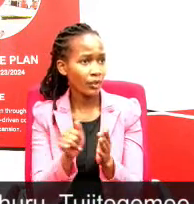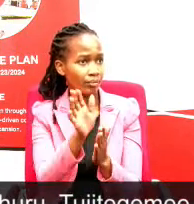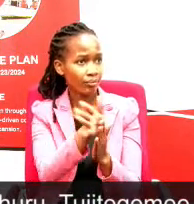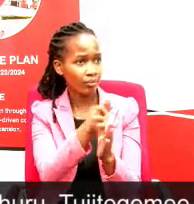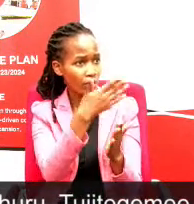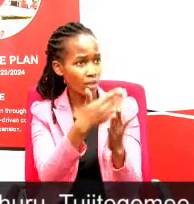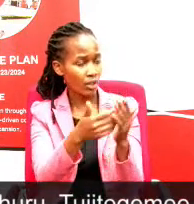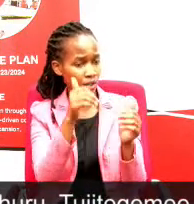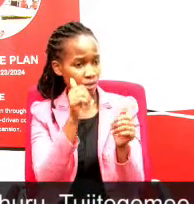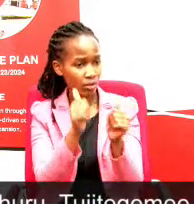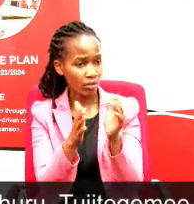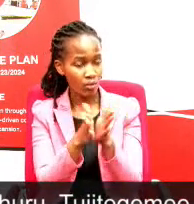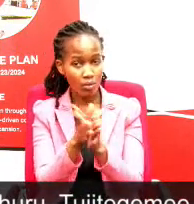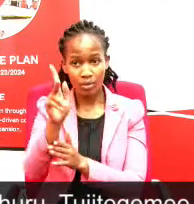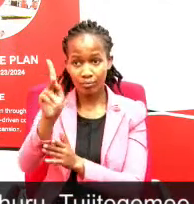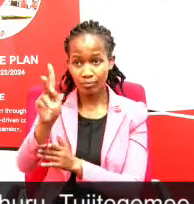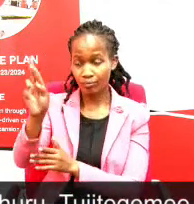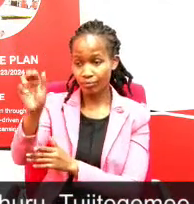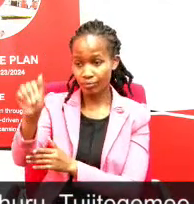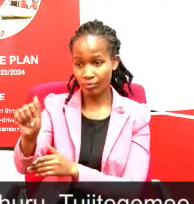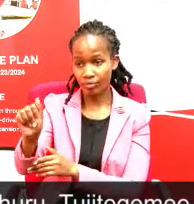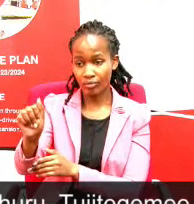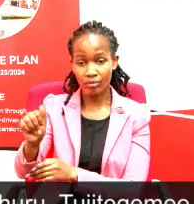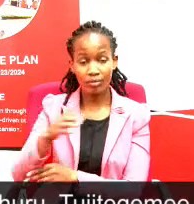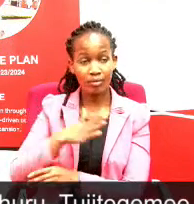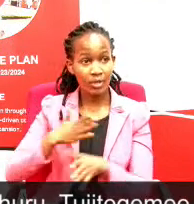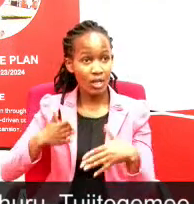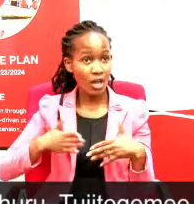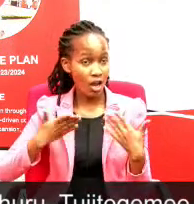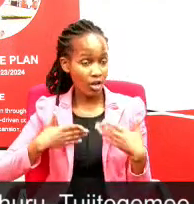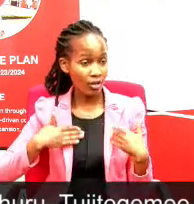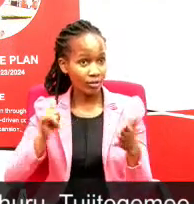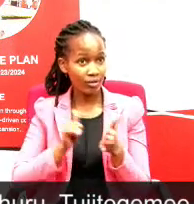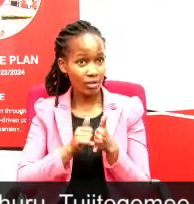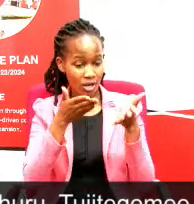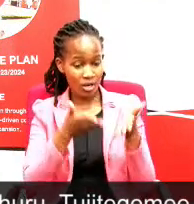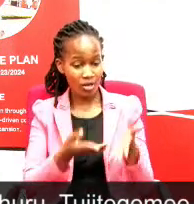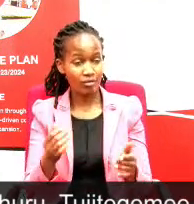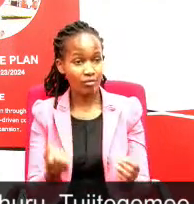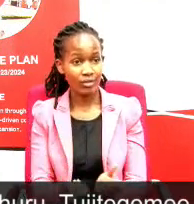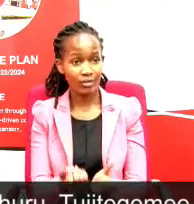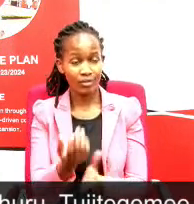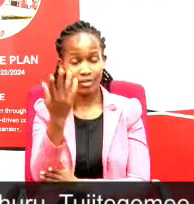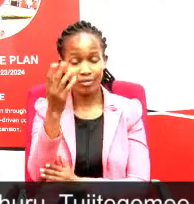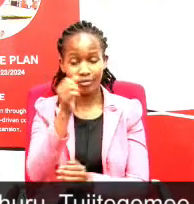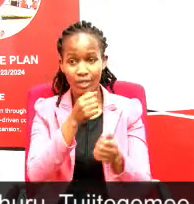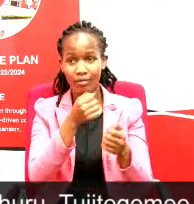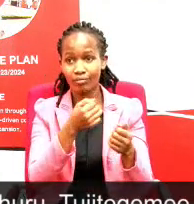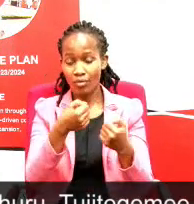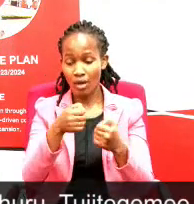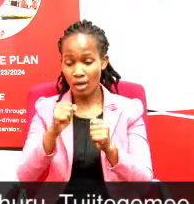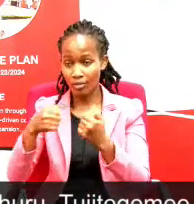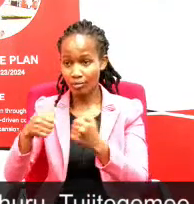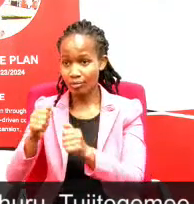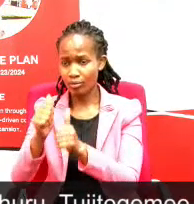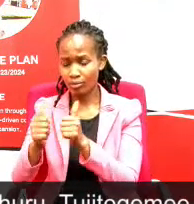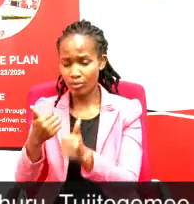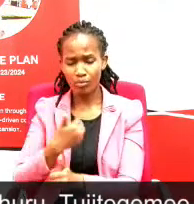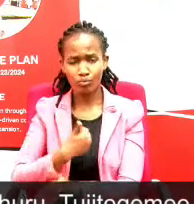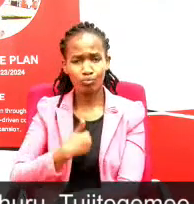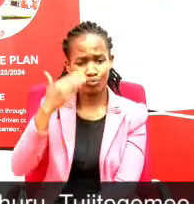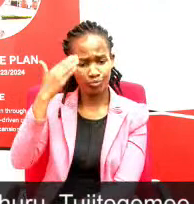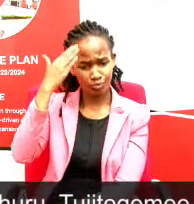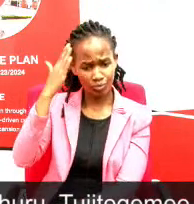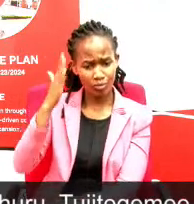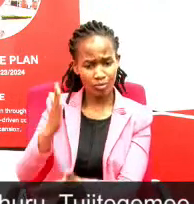network with KRA, and we're actually grateful and happy that we're here for this launch of the strategic plan. It's been noted